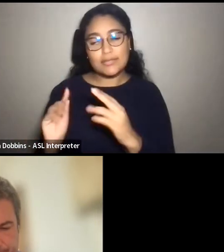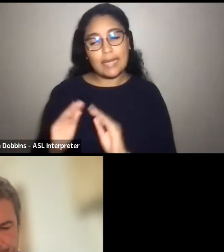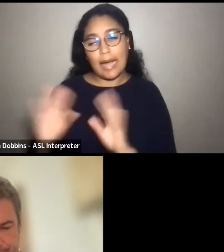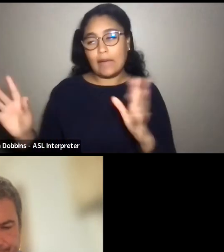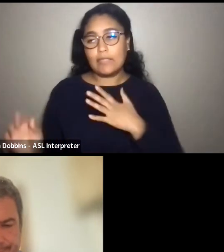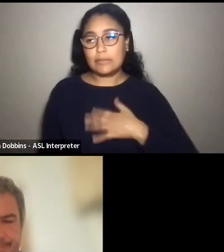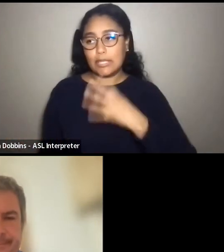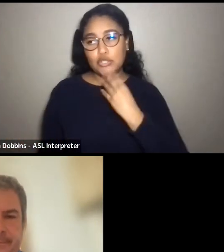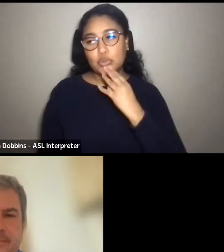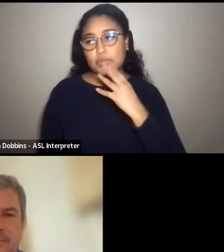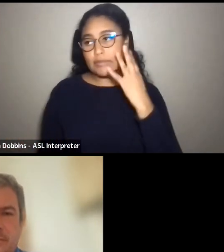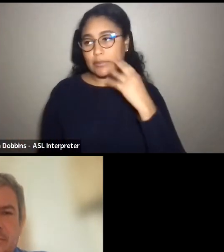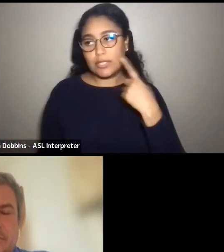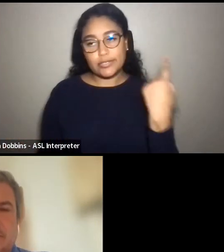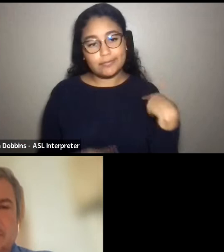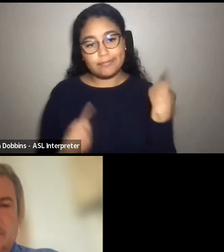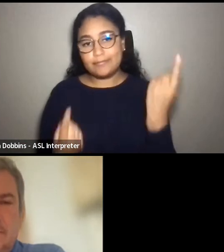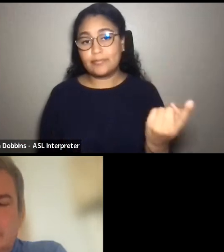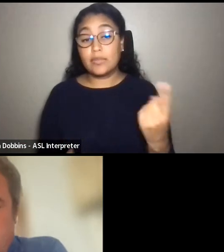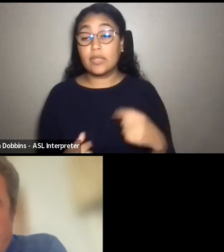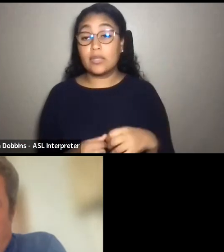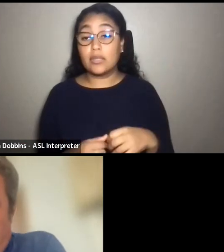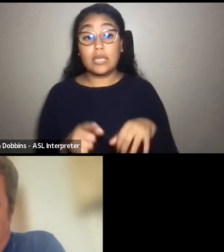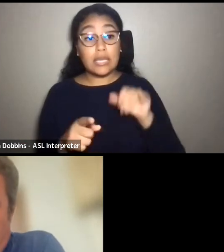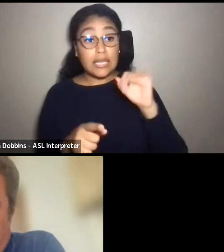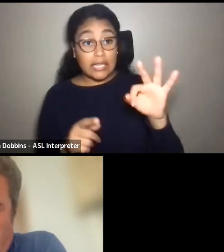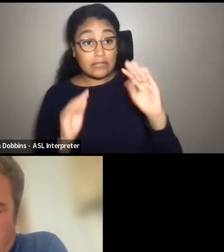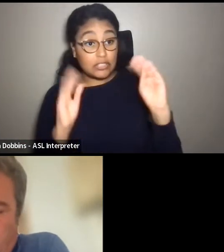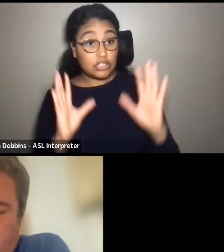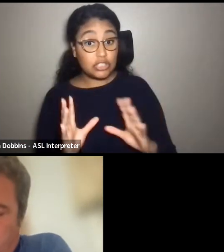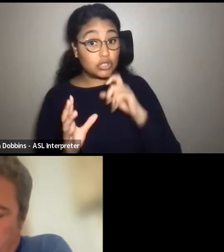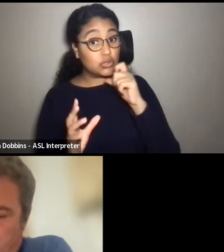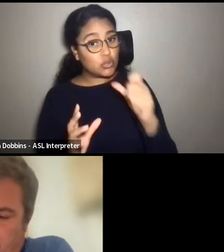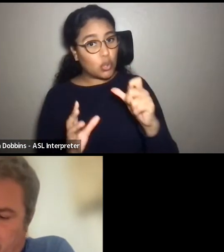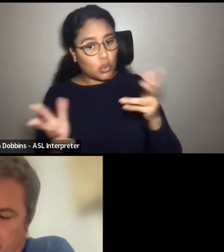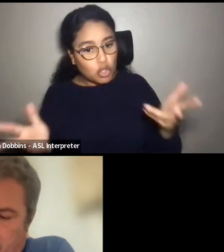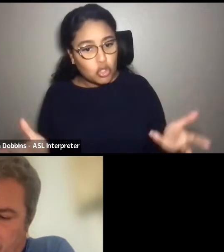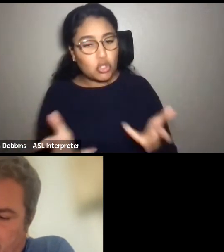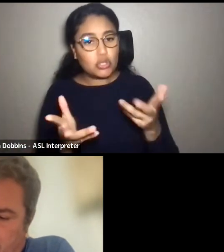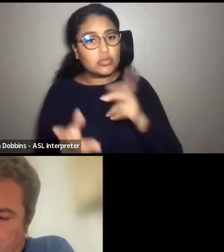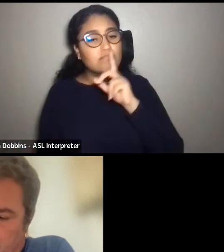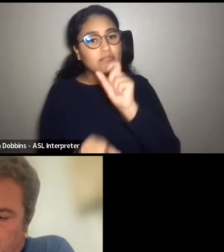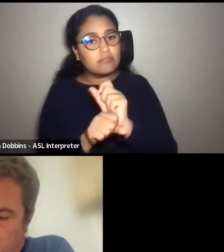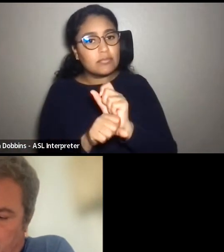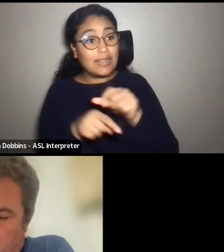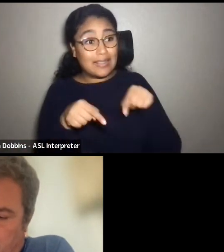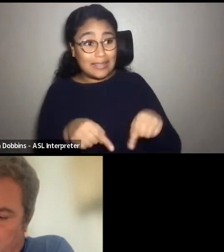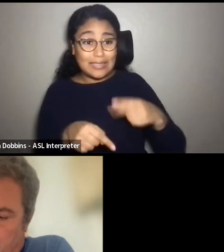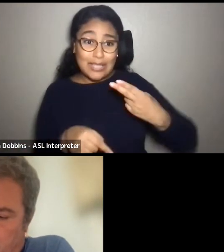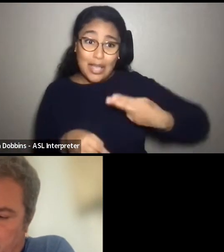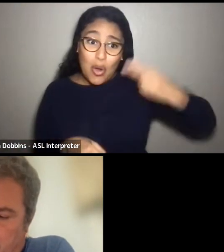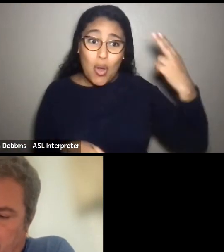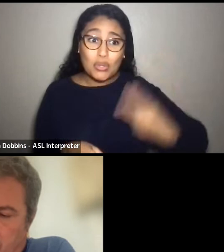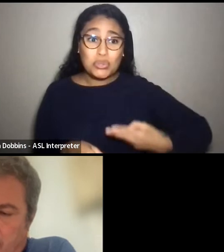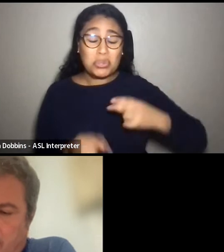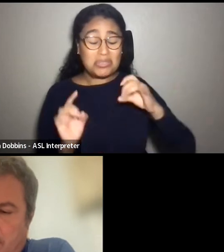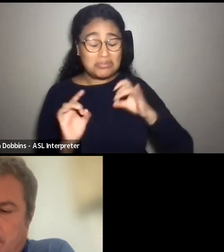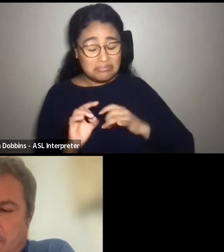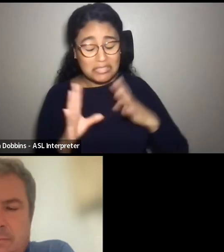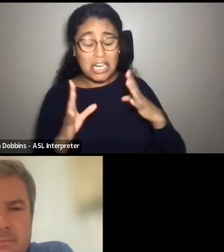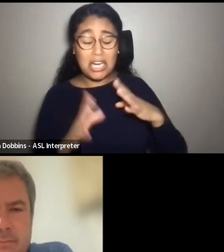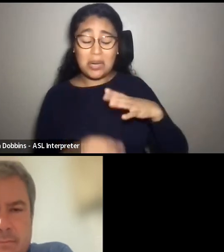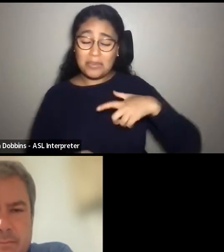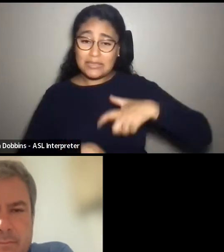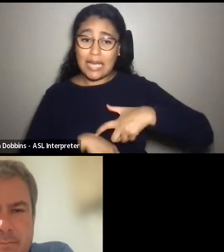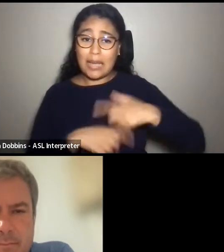teachers. And I fear that if the teachers aren't encouraged to address this historic dehumanization of the